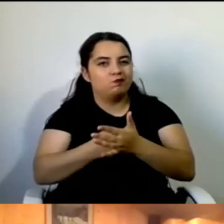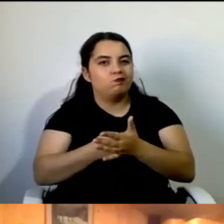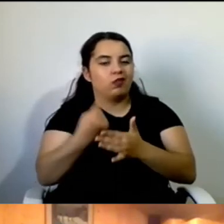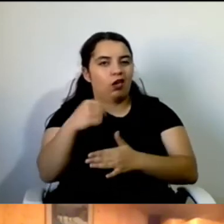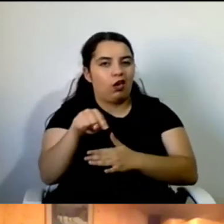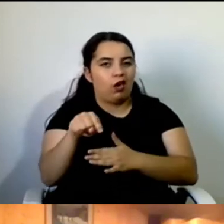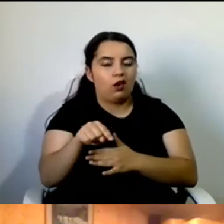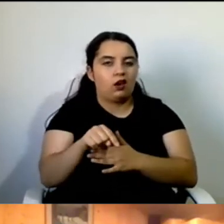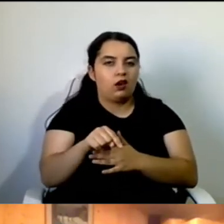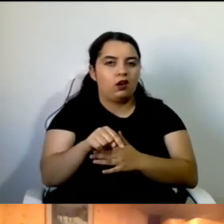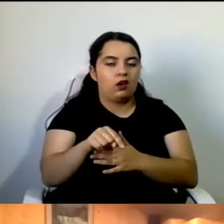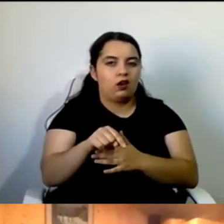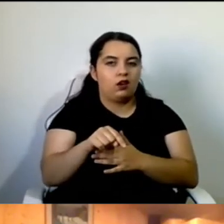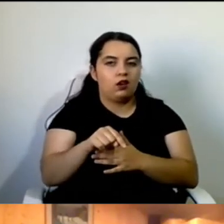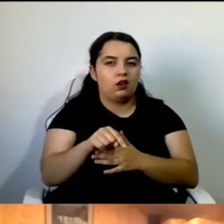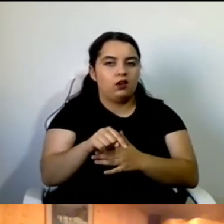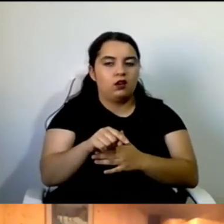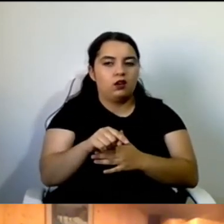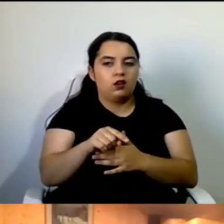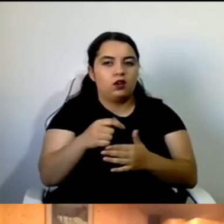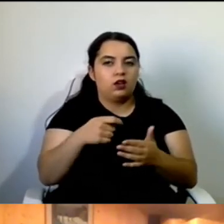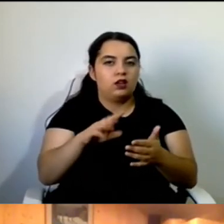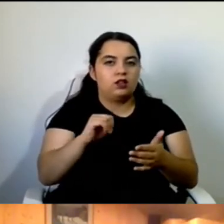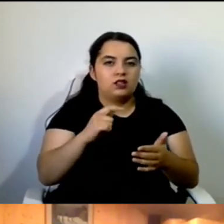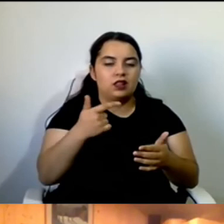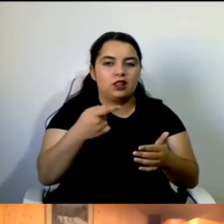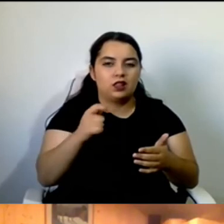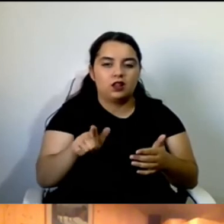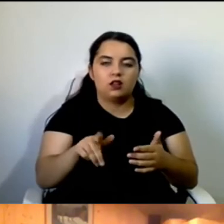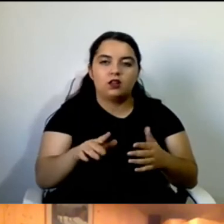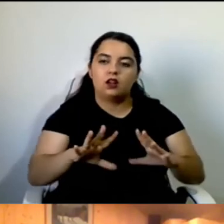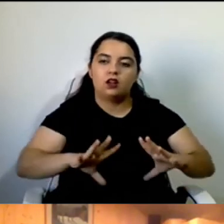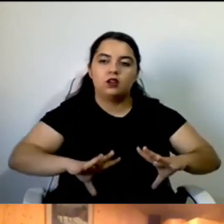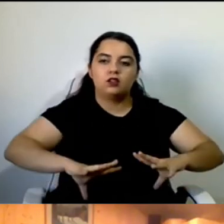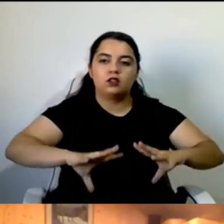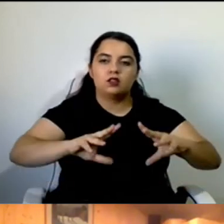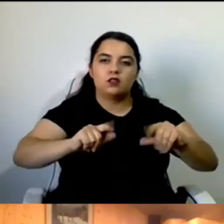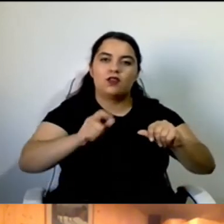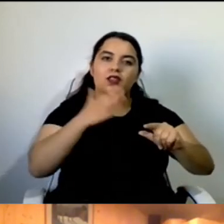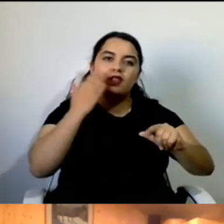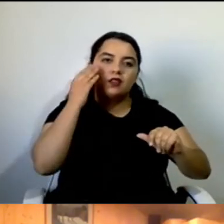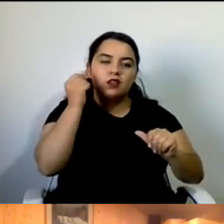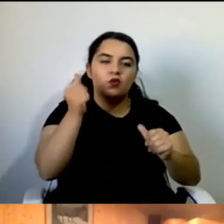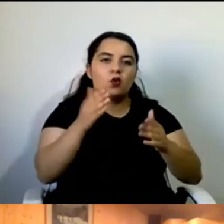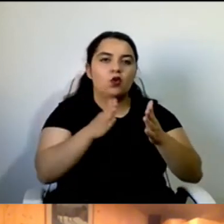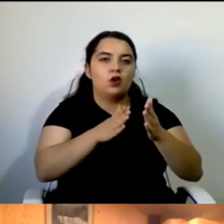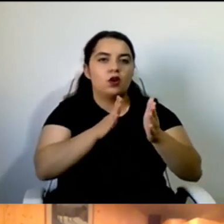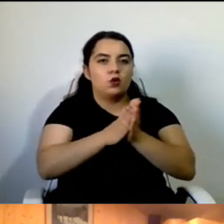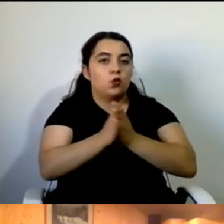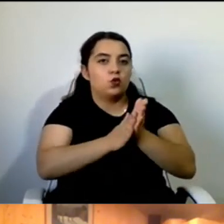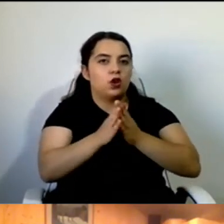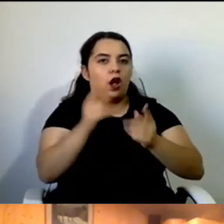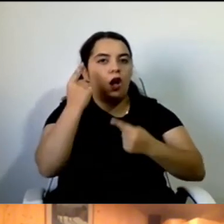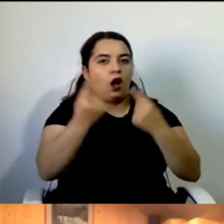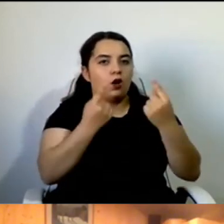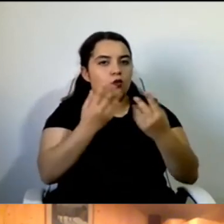Steele has developed and pushed for a certain solution in the true independent living way, to not just complain, but